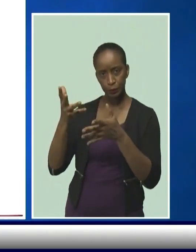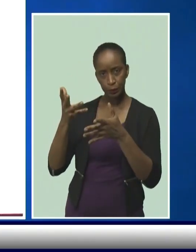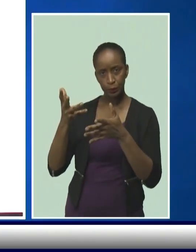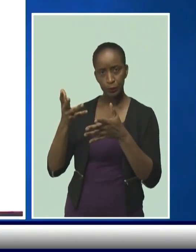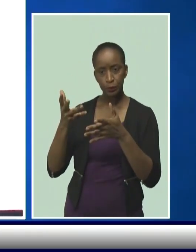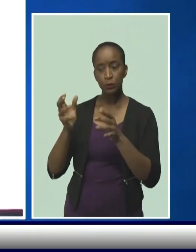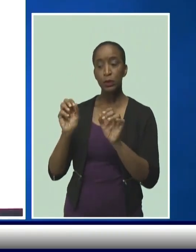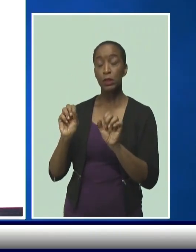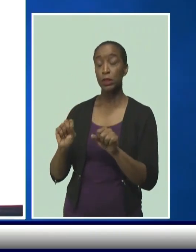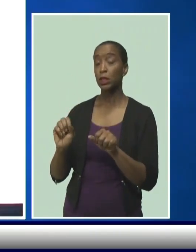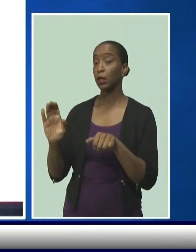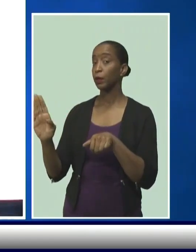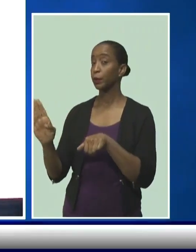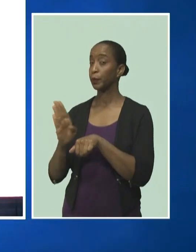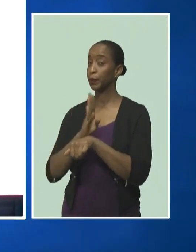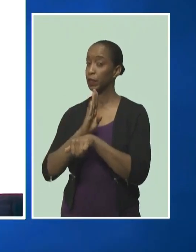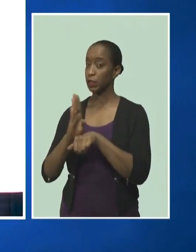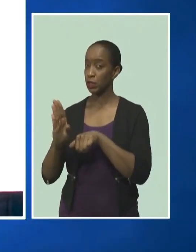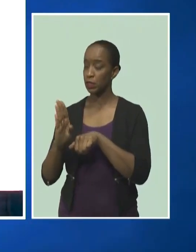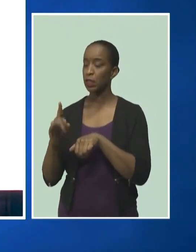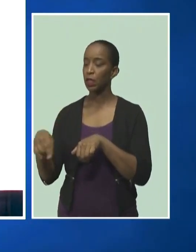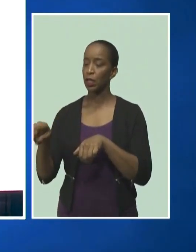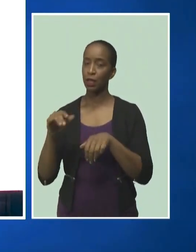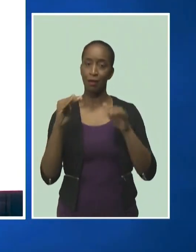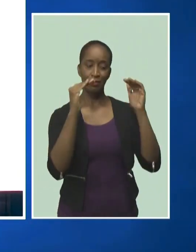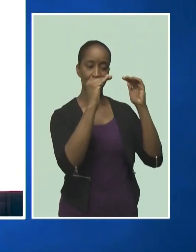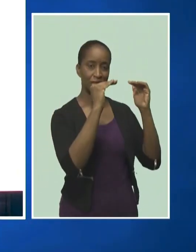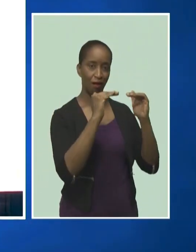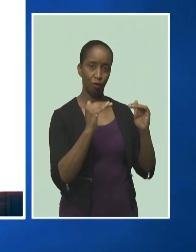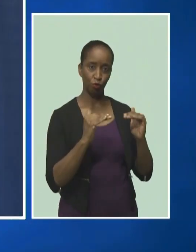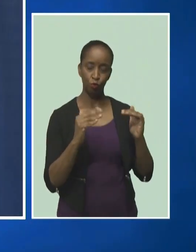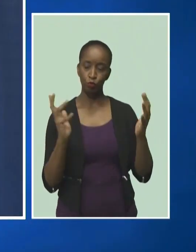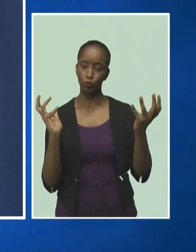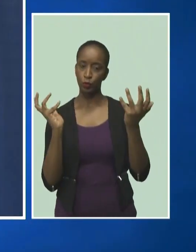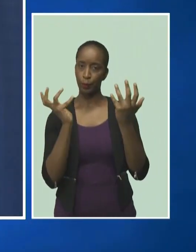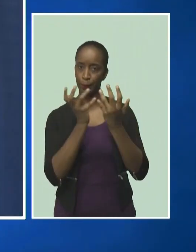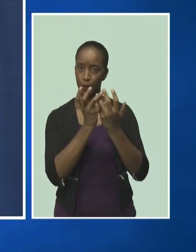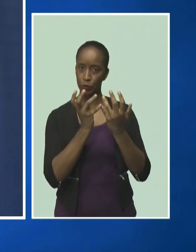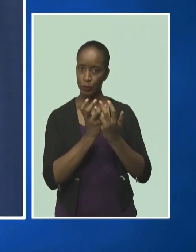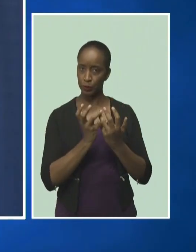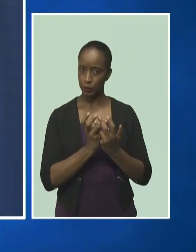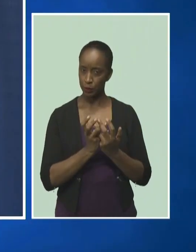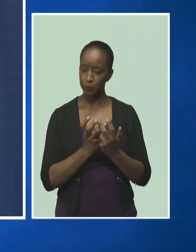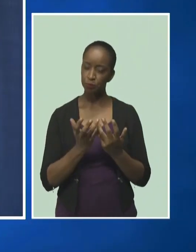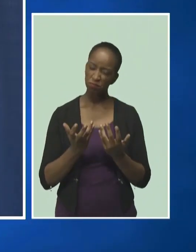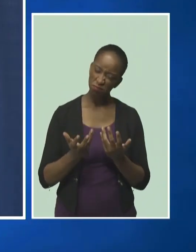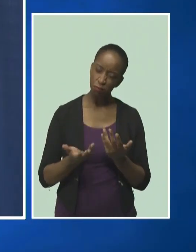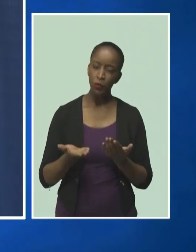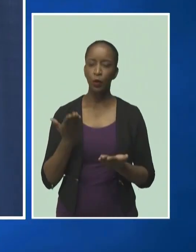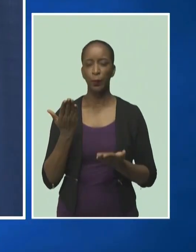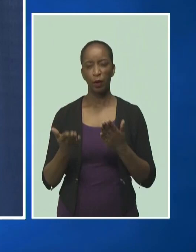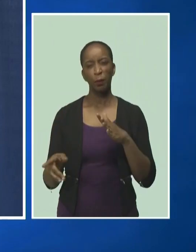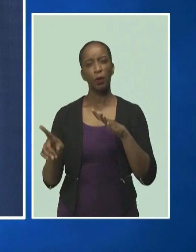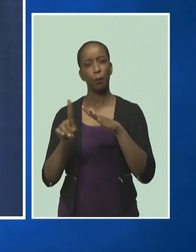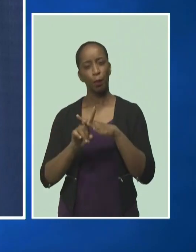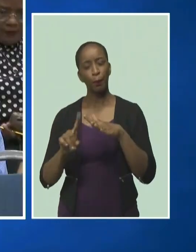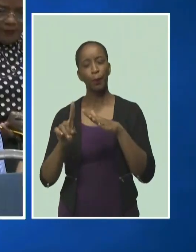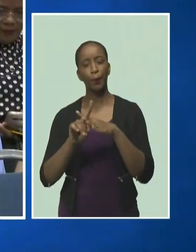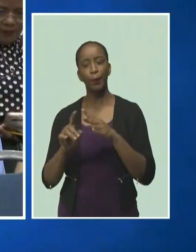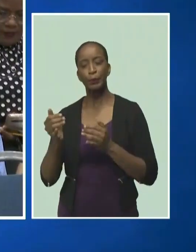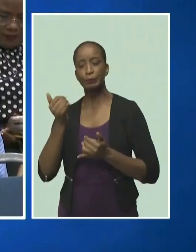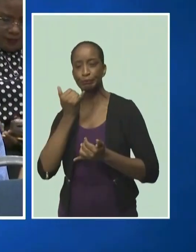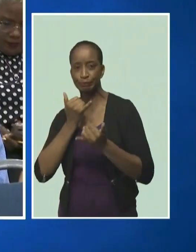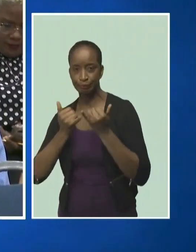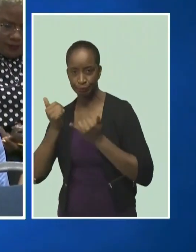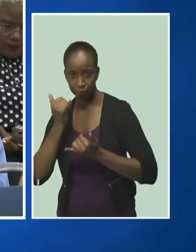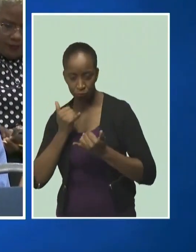structuring businesses to meet minimum standards. The Attorney General admits there may be missteps, but he has called on the business sector to